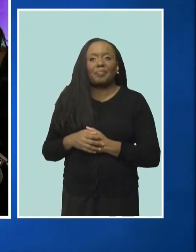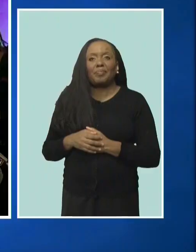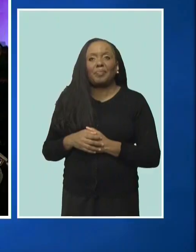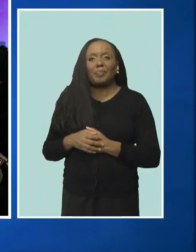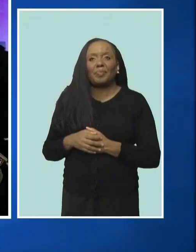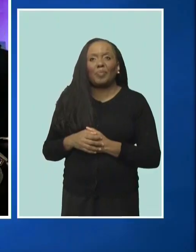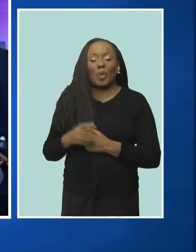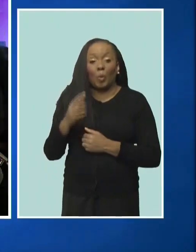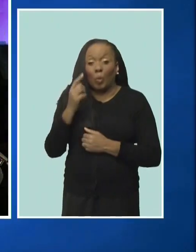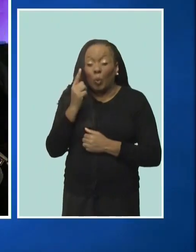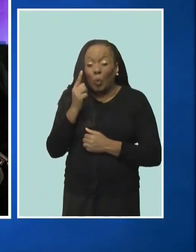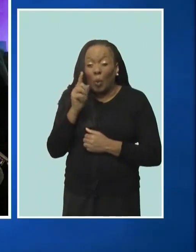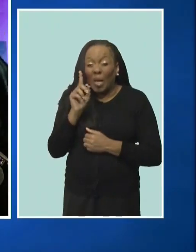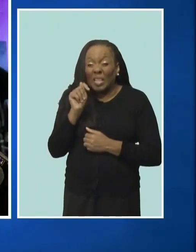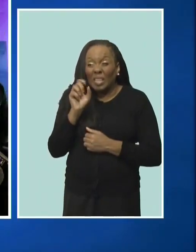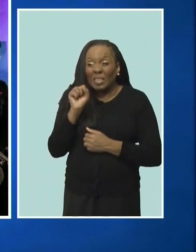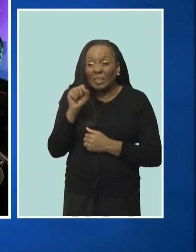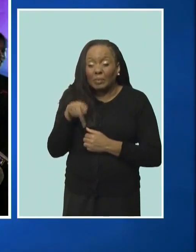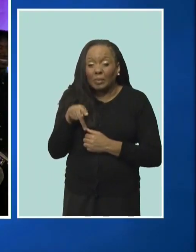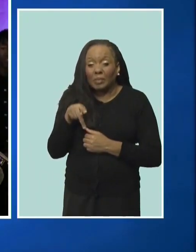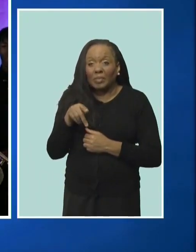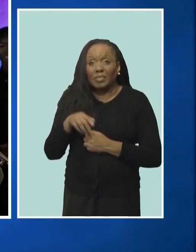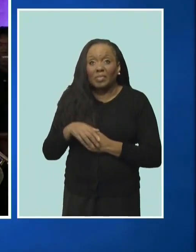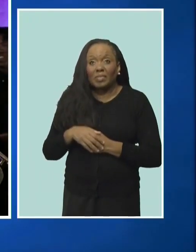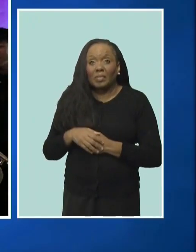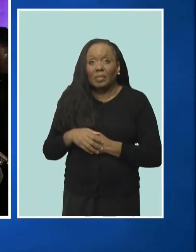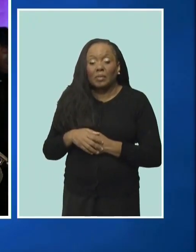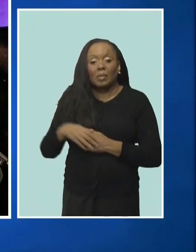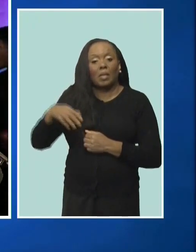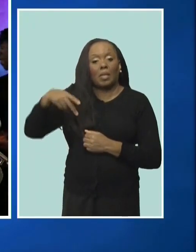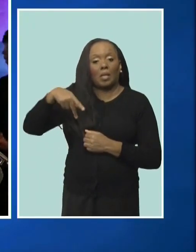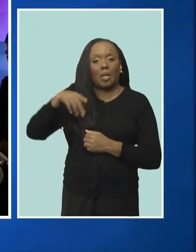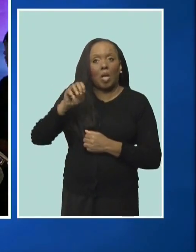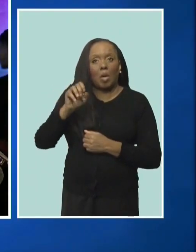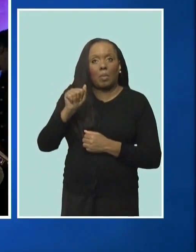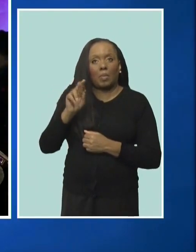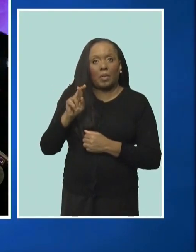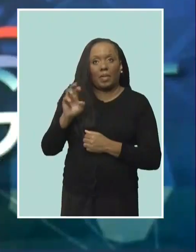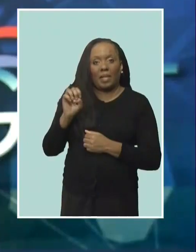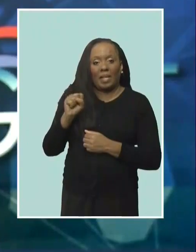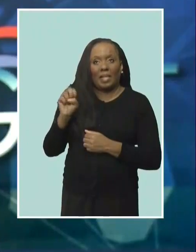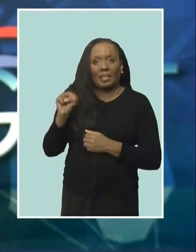a teaspoon of pear essence.